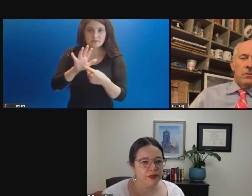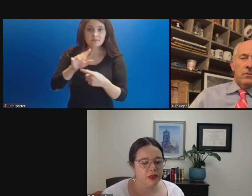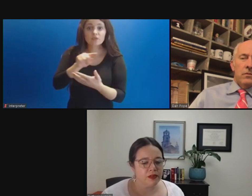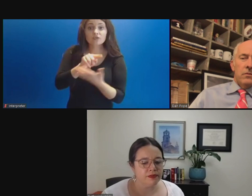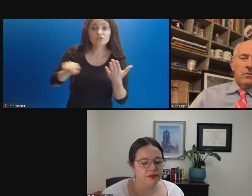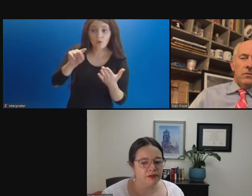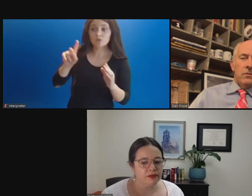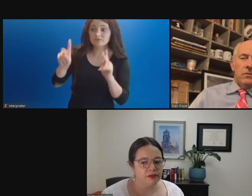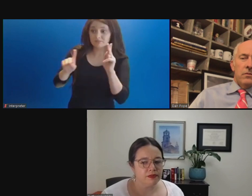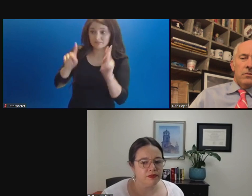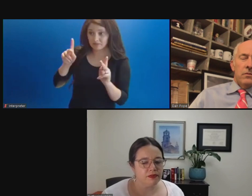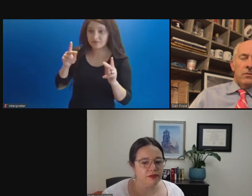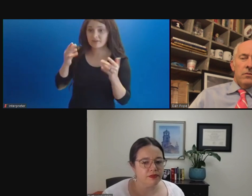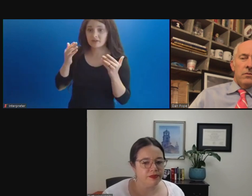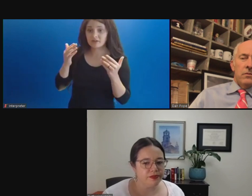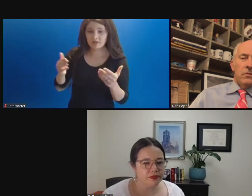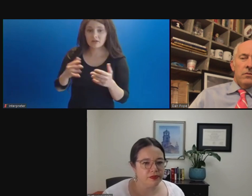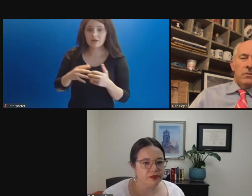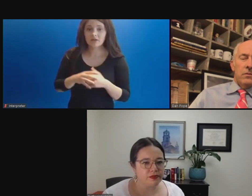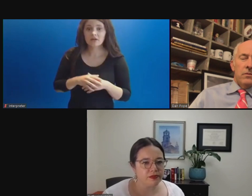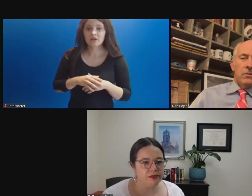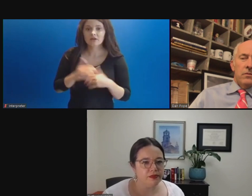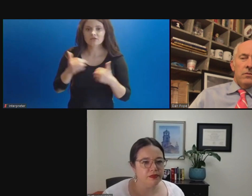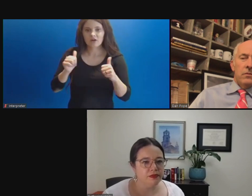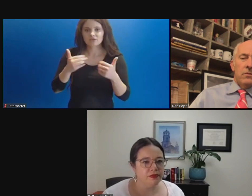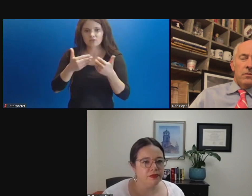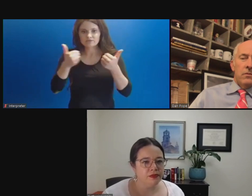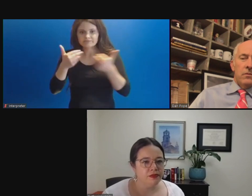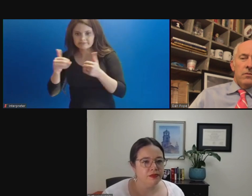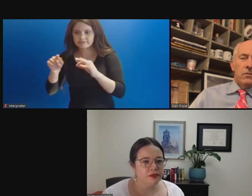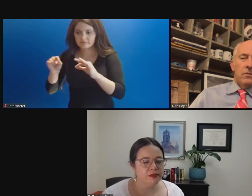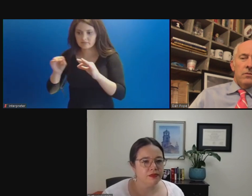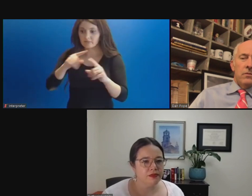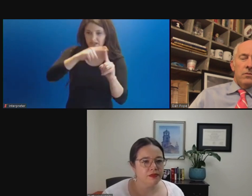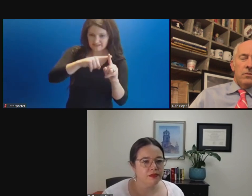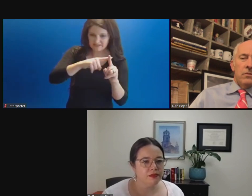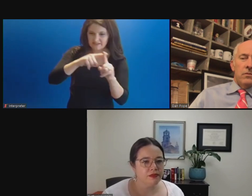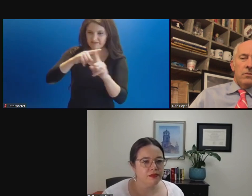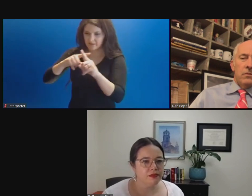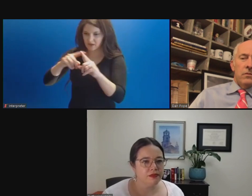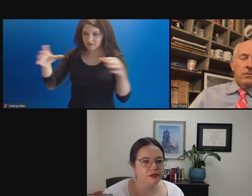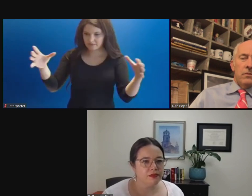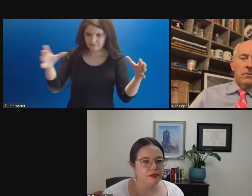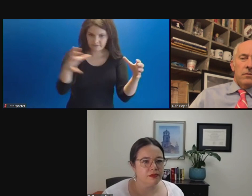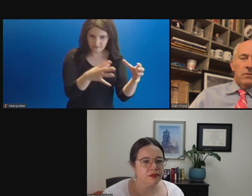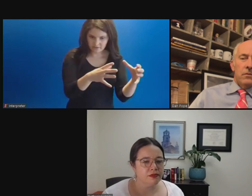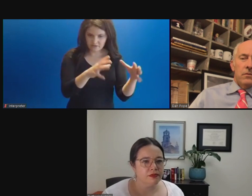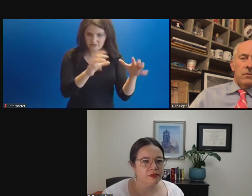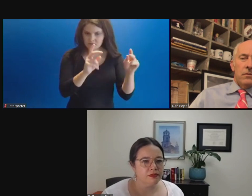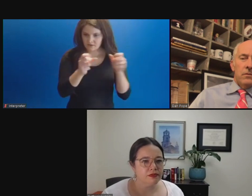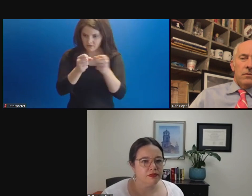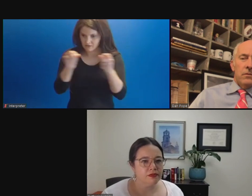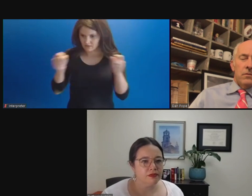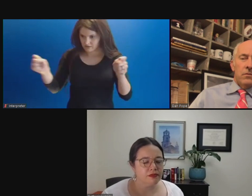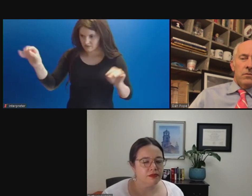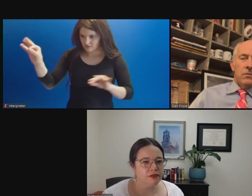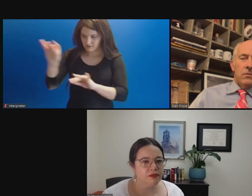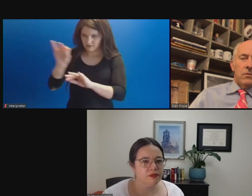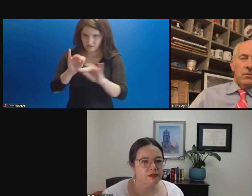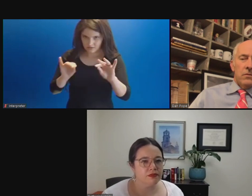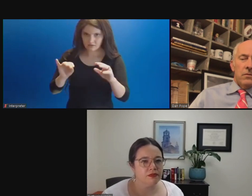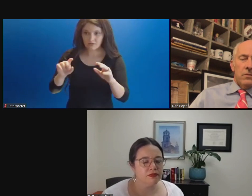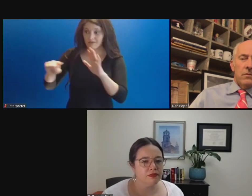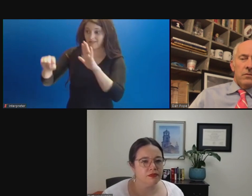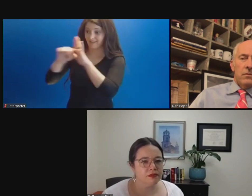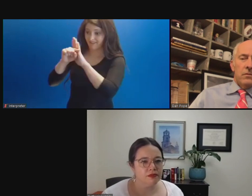people we would try to separate, so they're positive. So we'll keep those with the positive people and separate the